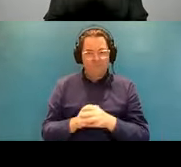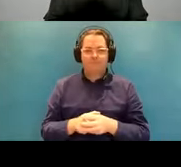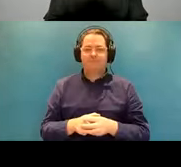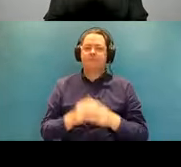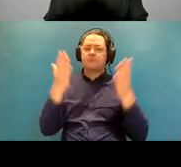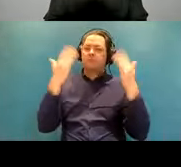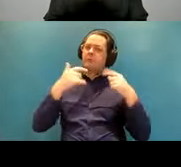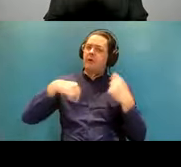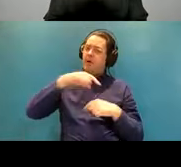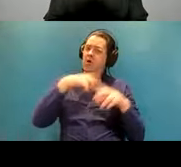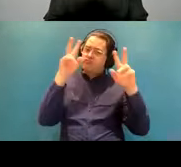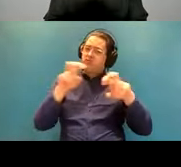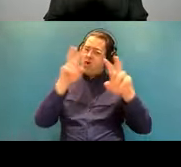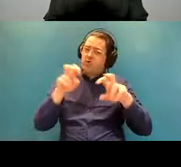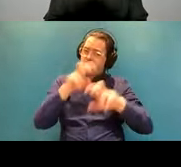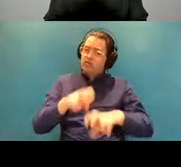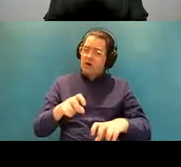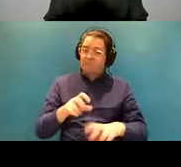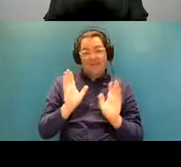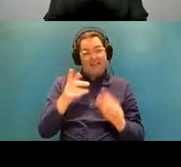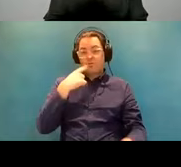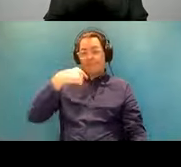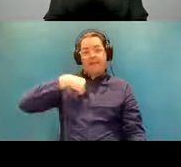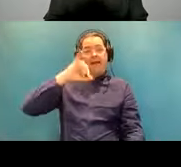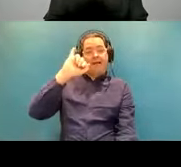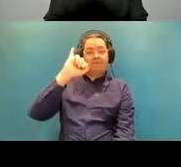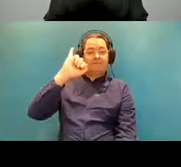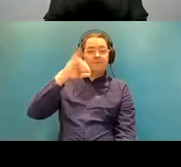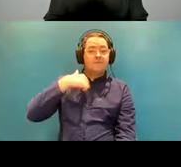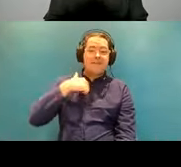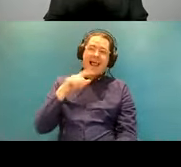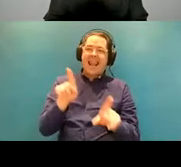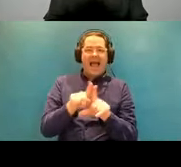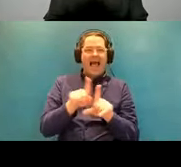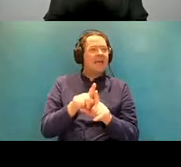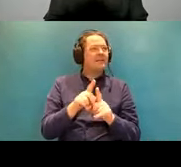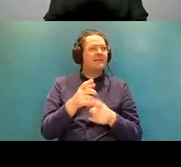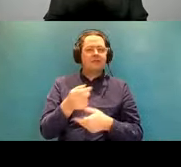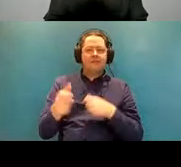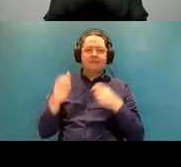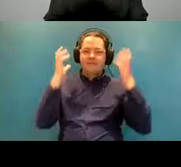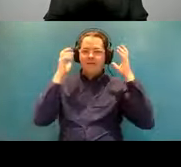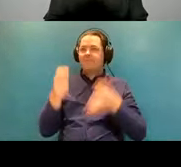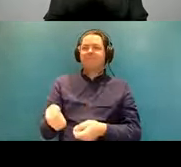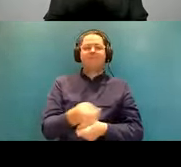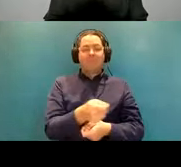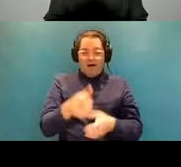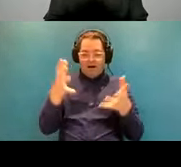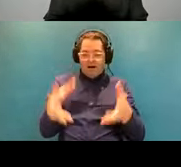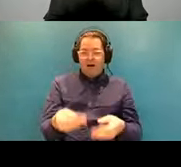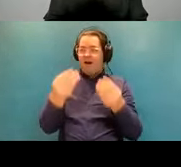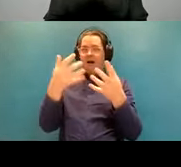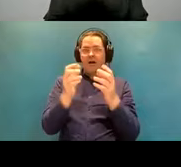have to put my hand up here and say I've been very guilty of the treasure trove approach to studying online language policy. And yippee, you know, you